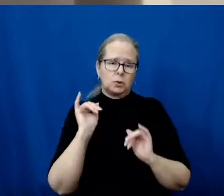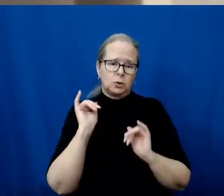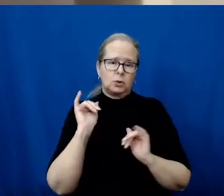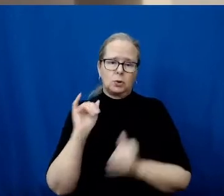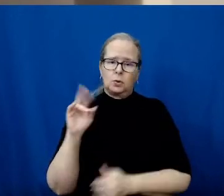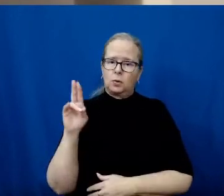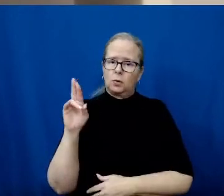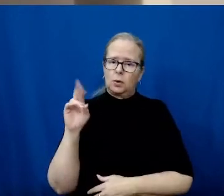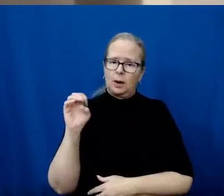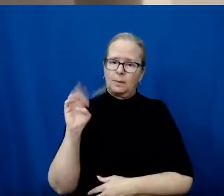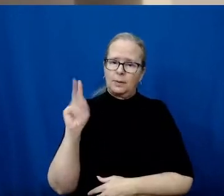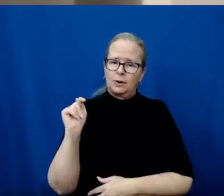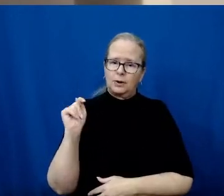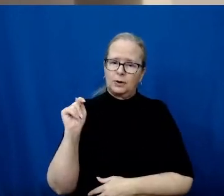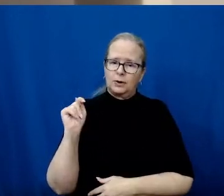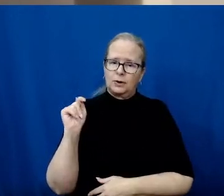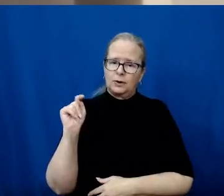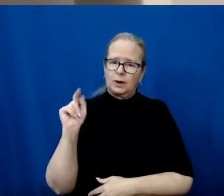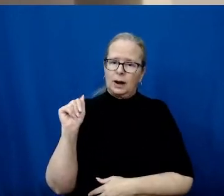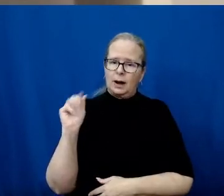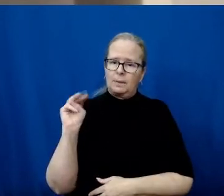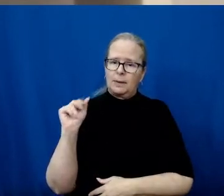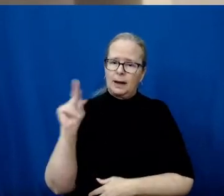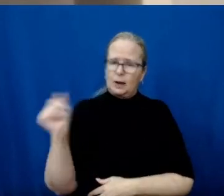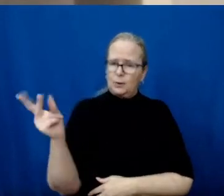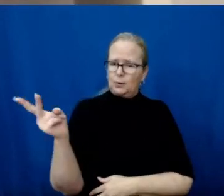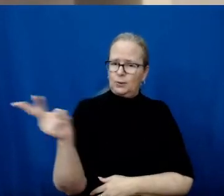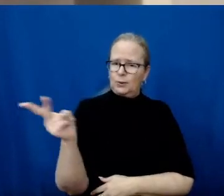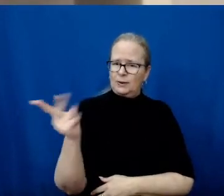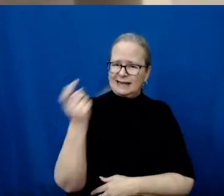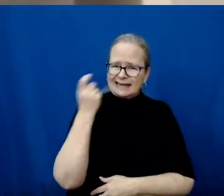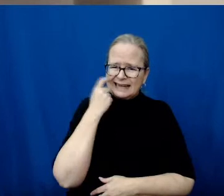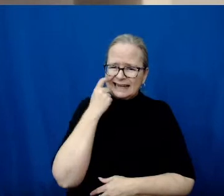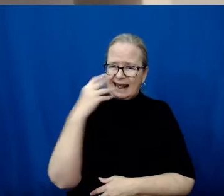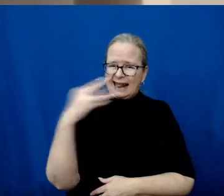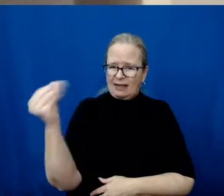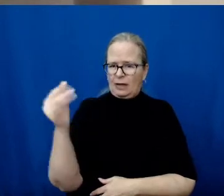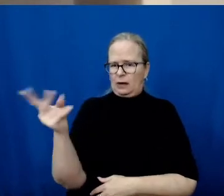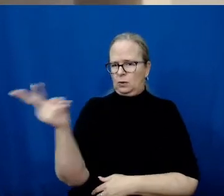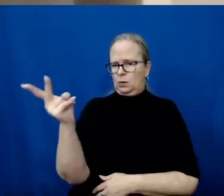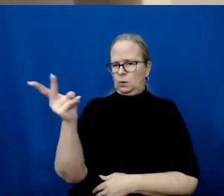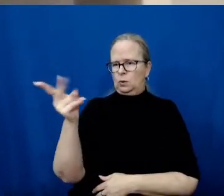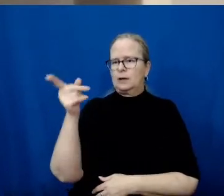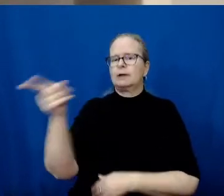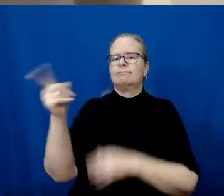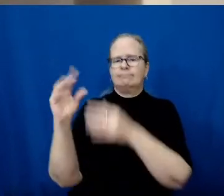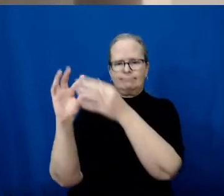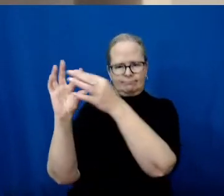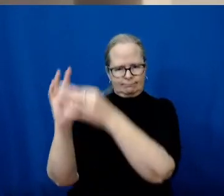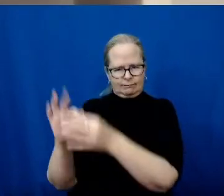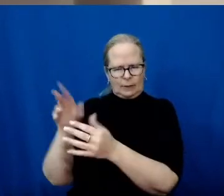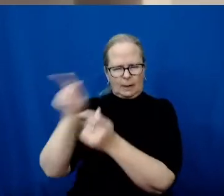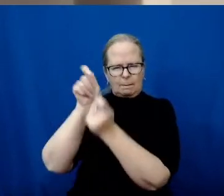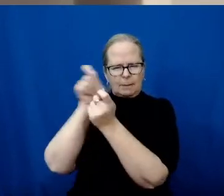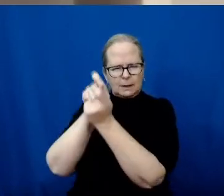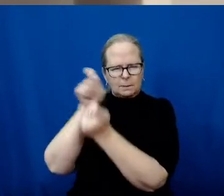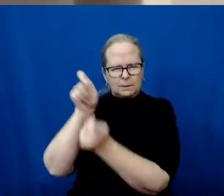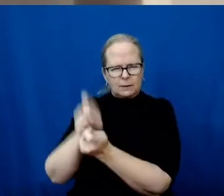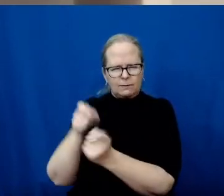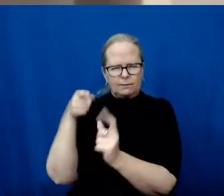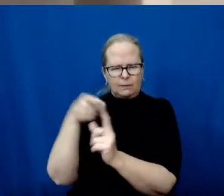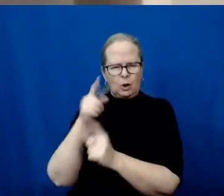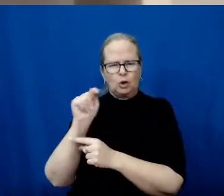And I'm not an engineer, but I've certainly learned a lot about airborne transmission and how to mitigate it throughout the pandemic.